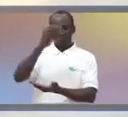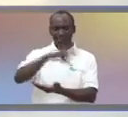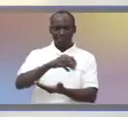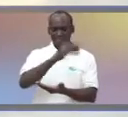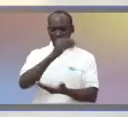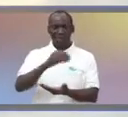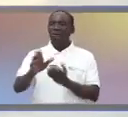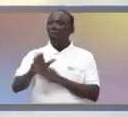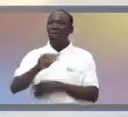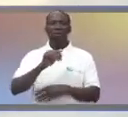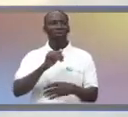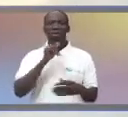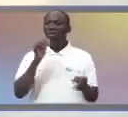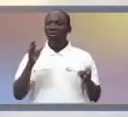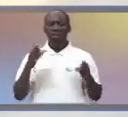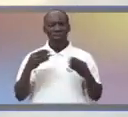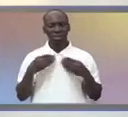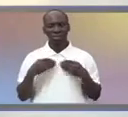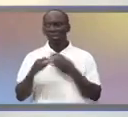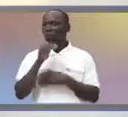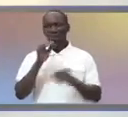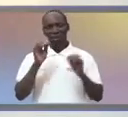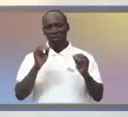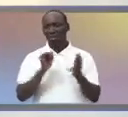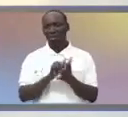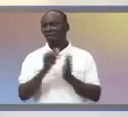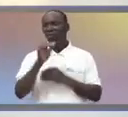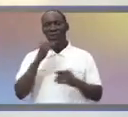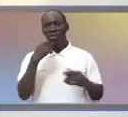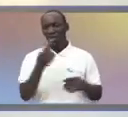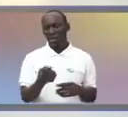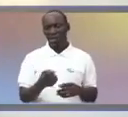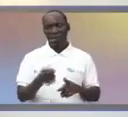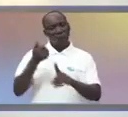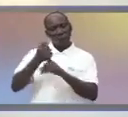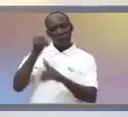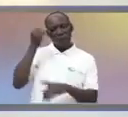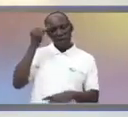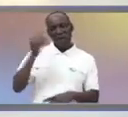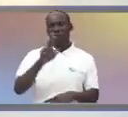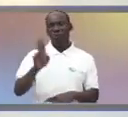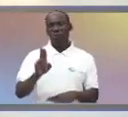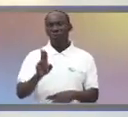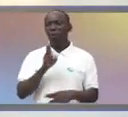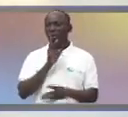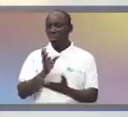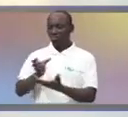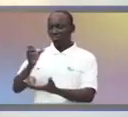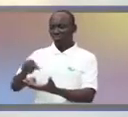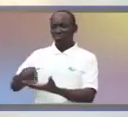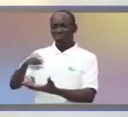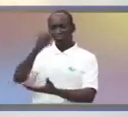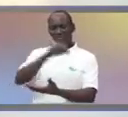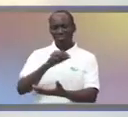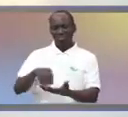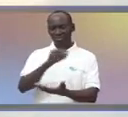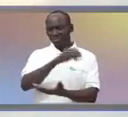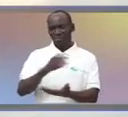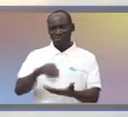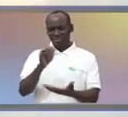E fise nye yanko po na asise ne sa. E ye mwa na mo ye sa di eno. Bible ne ukura mo ne chile se e subo yu